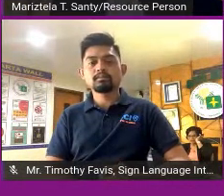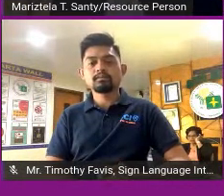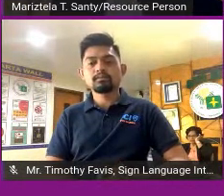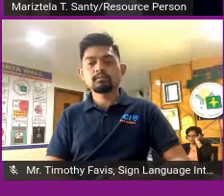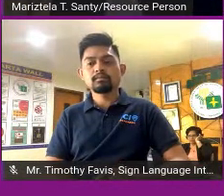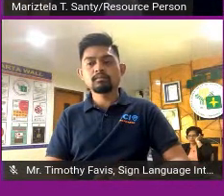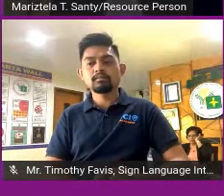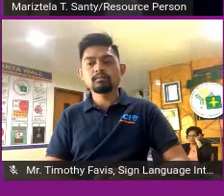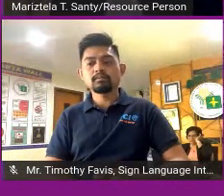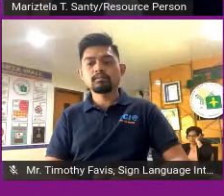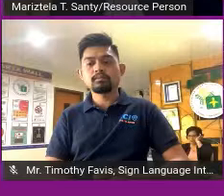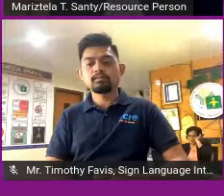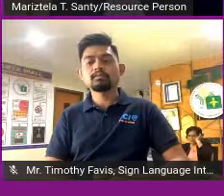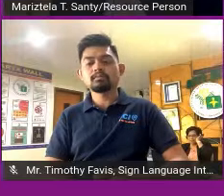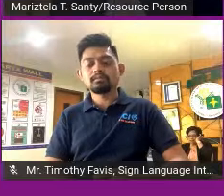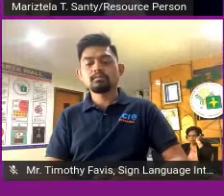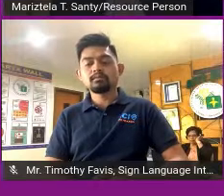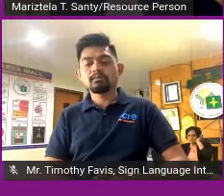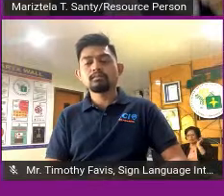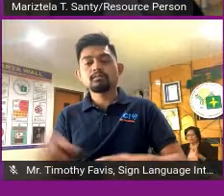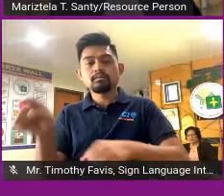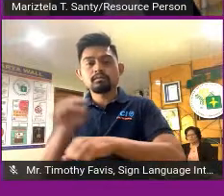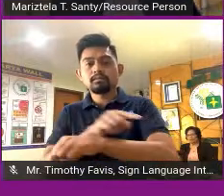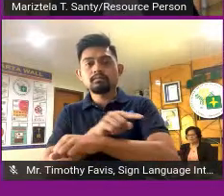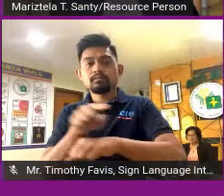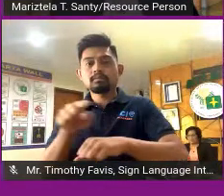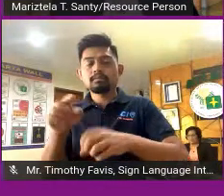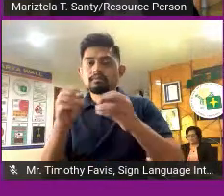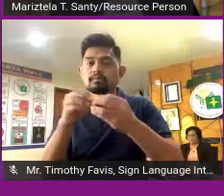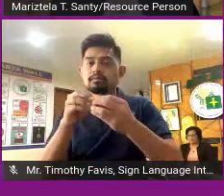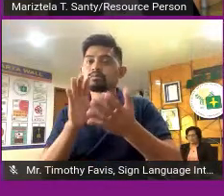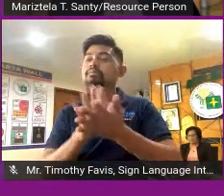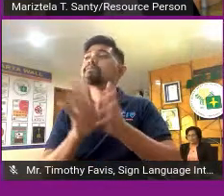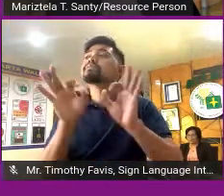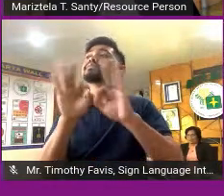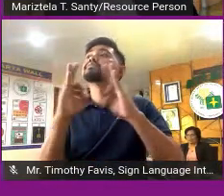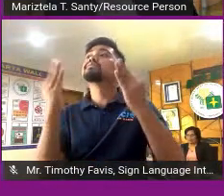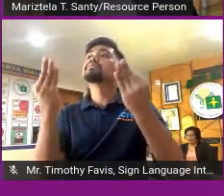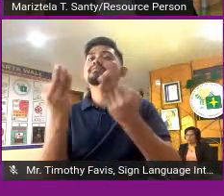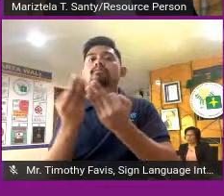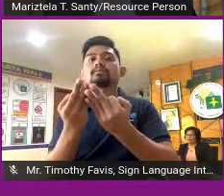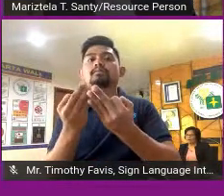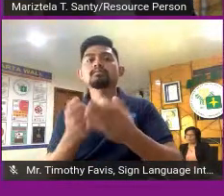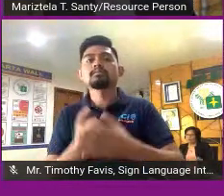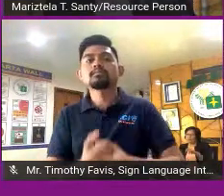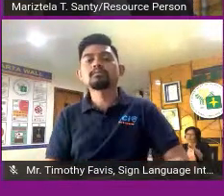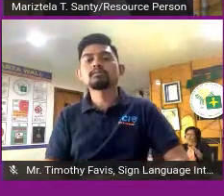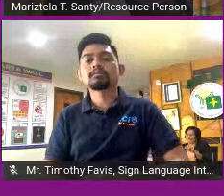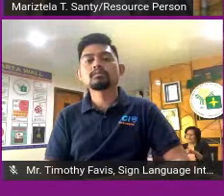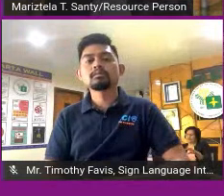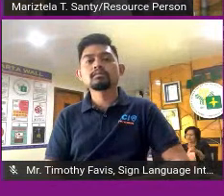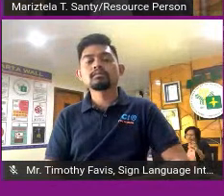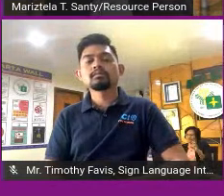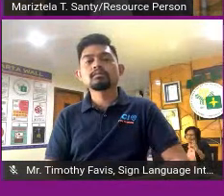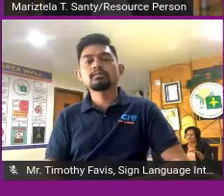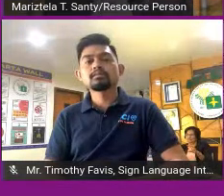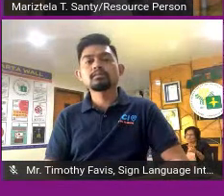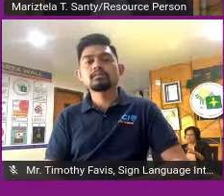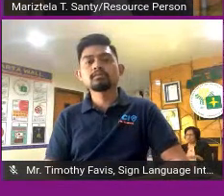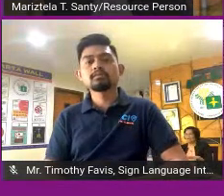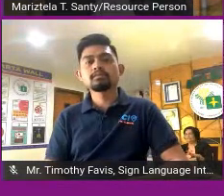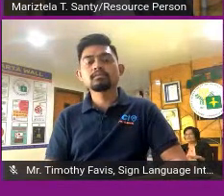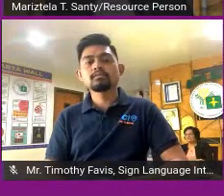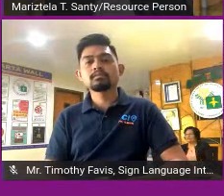sa ating society and community. Lalo na po sa within the family. Kung bakit ibinibigay ito ang